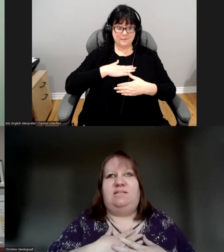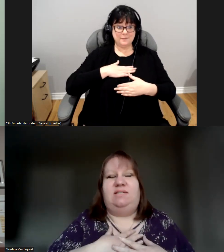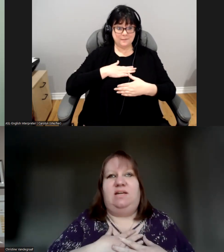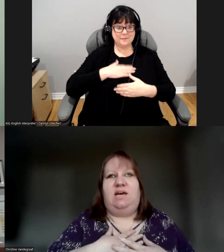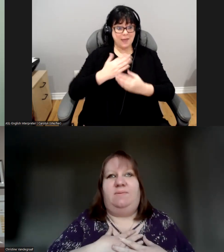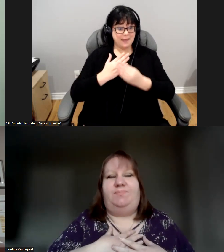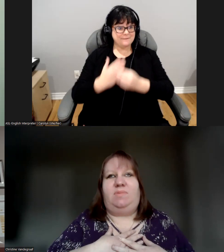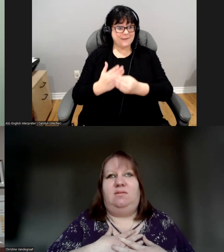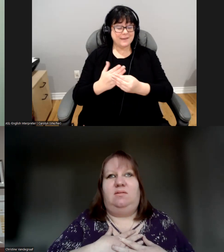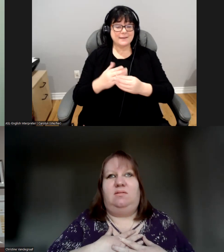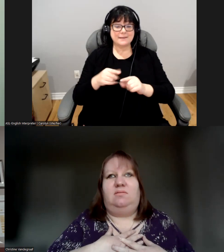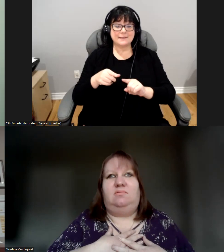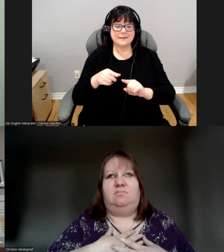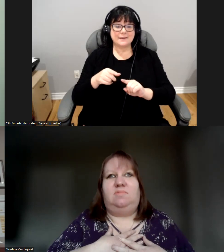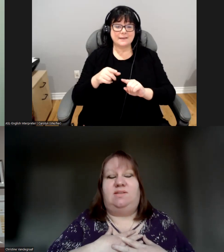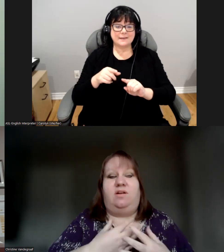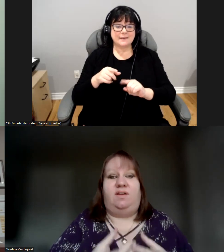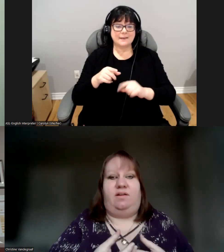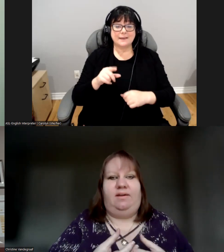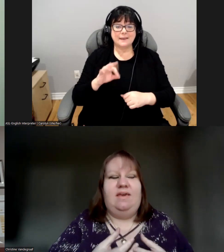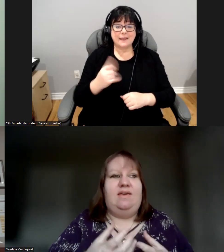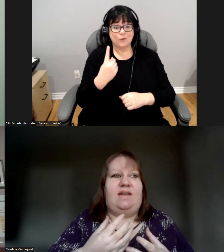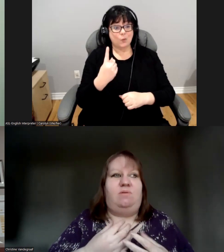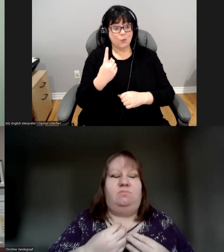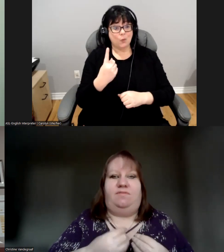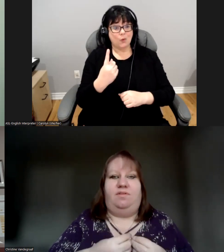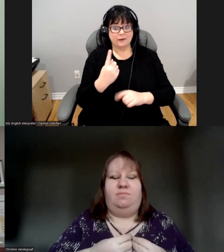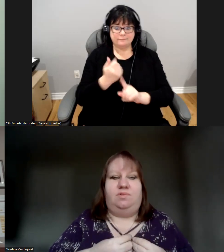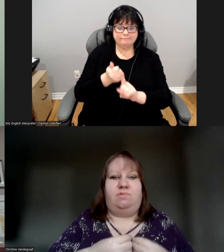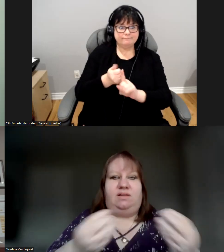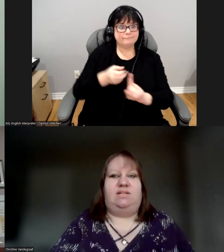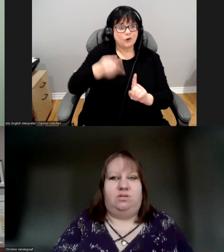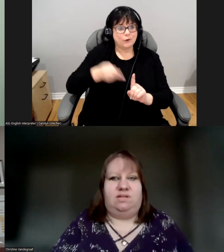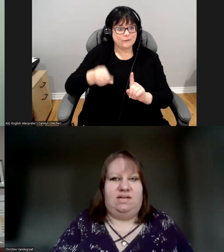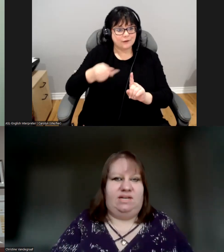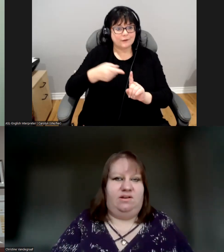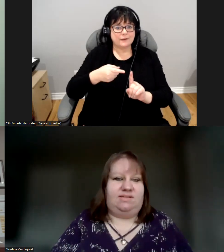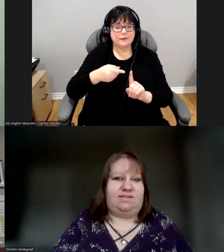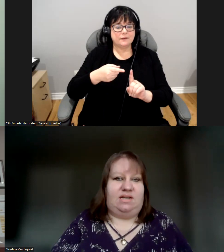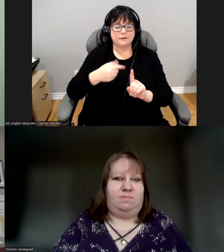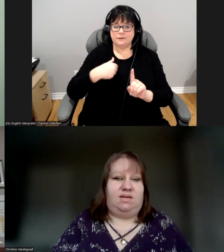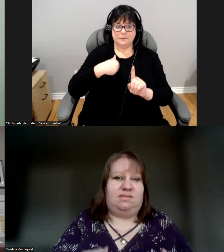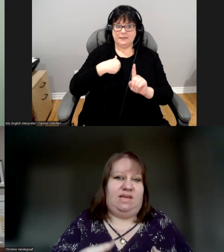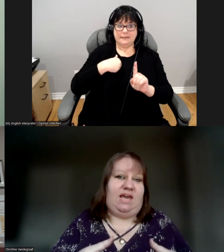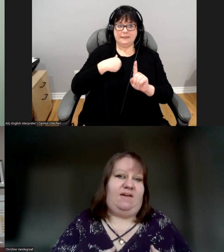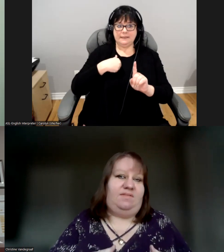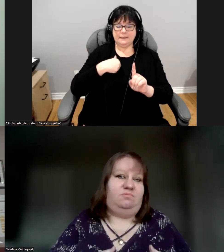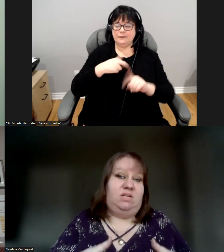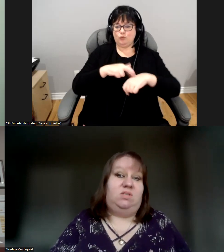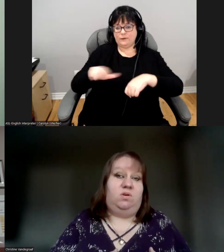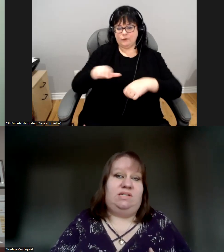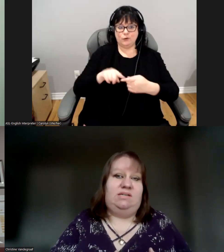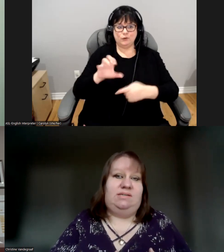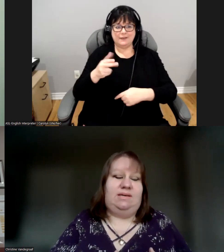that doesn't is hard of hearing, then I would refer them directly to Canadian Hearing Society, because they have